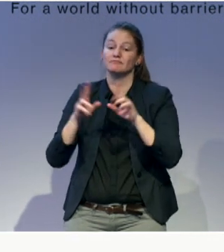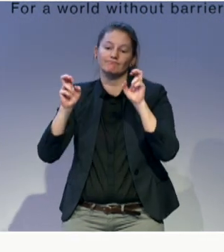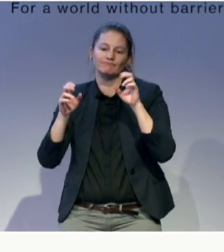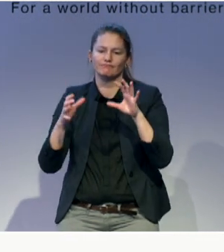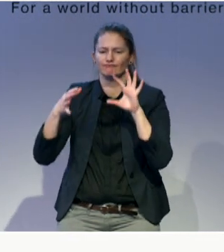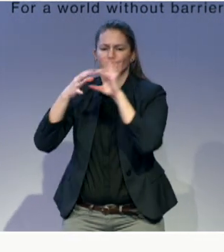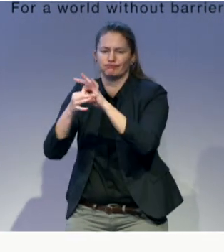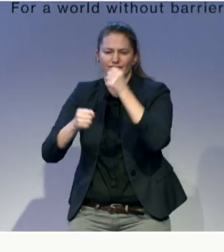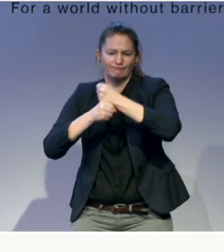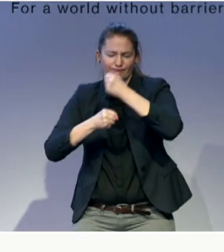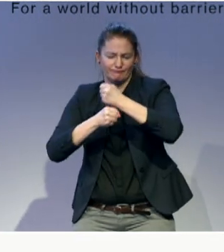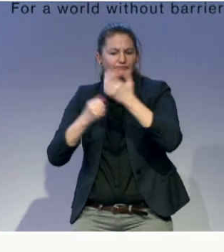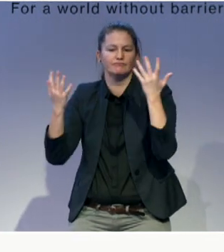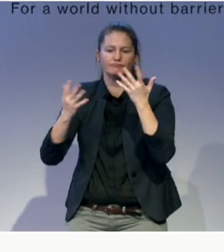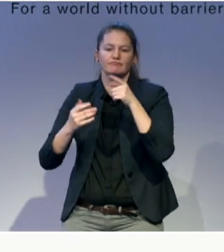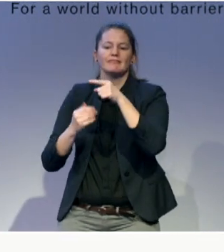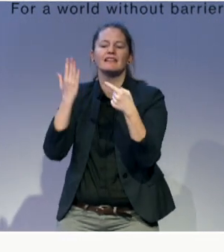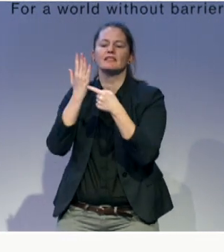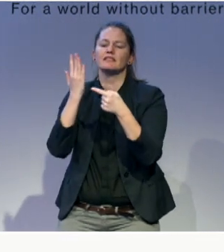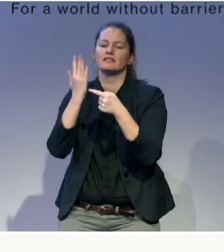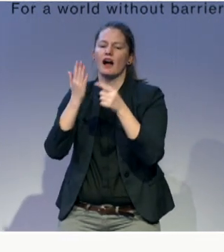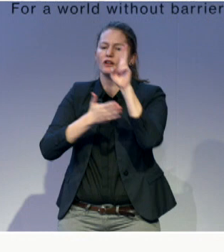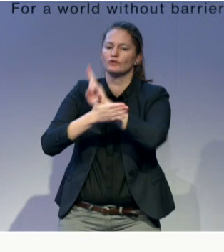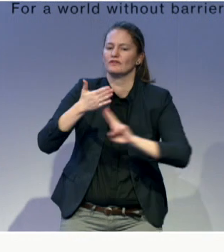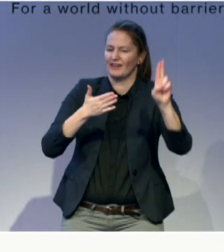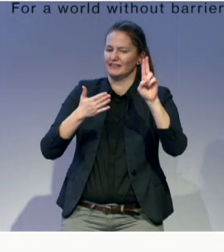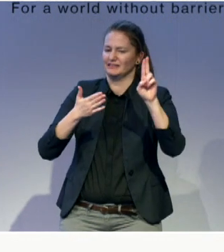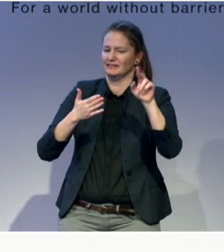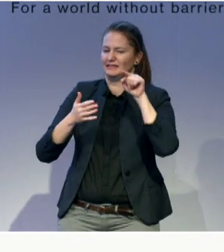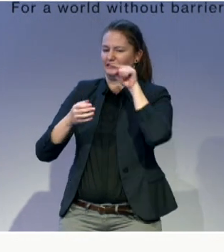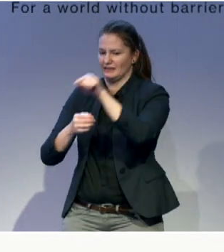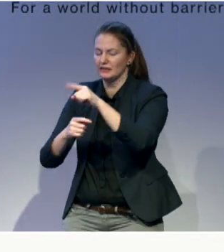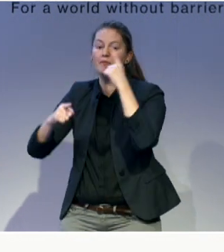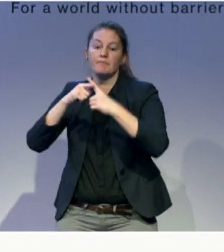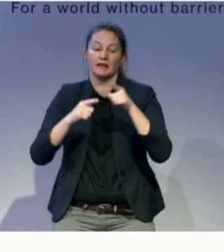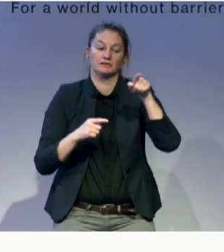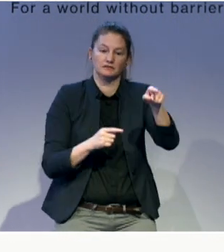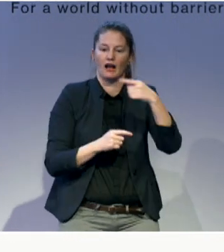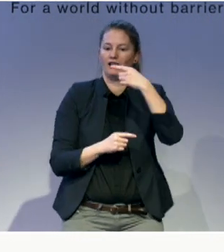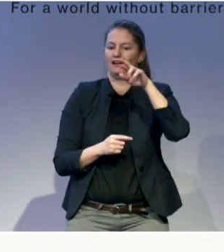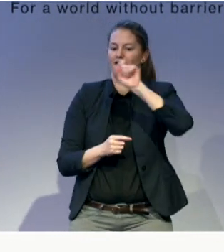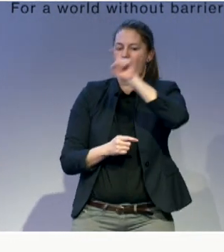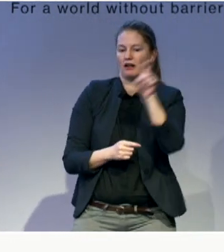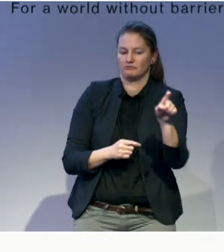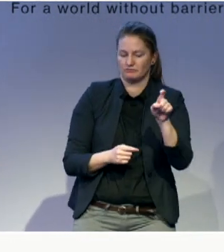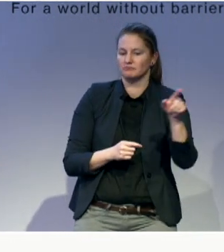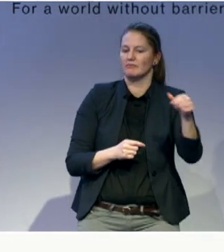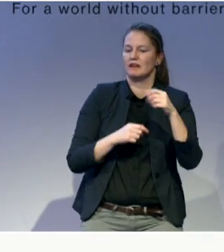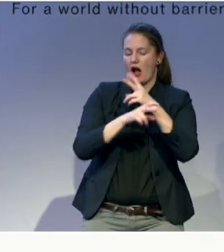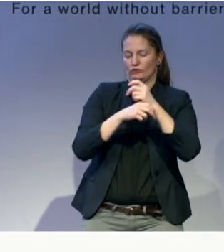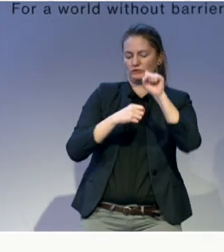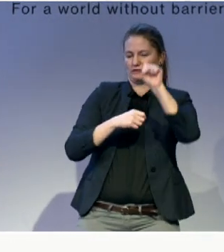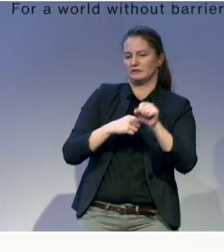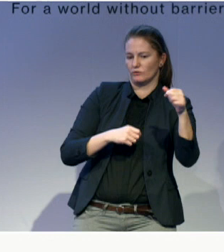Joanneum University of Applied Sciences in Graz, the 2 innovative social businesses,